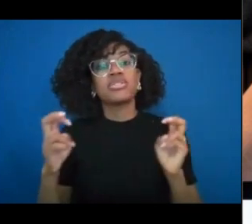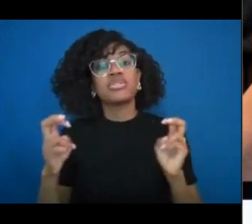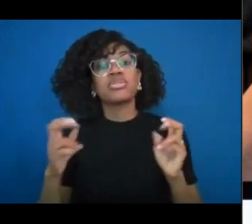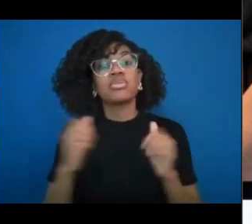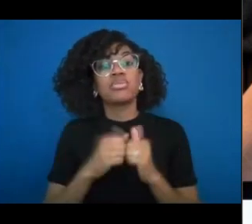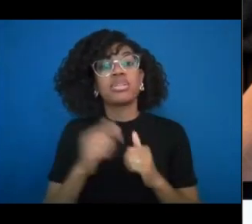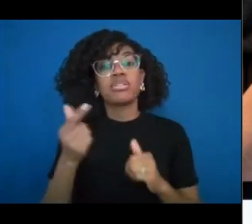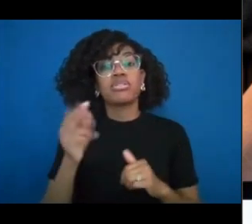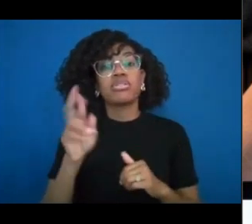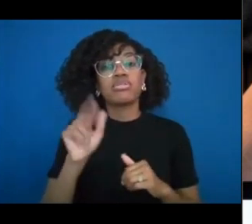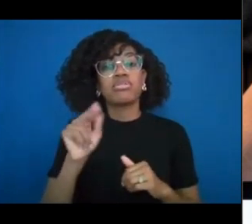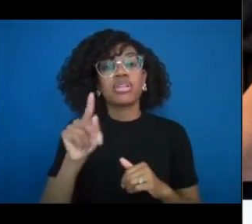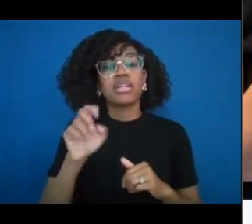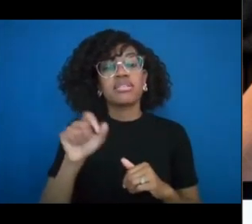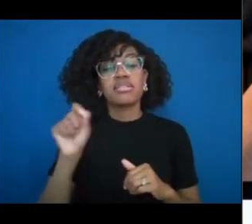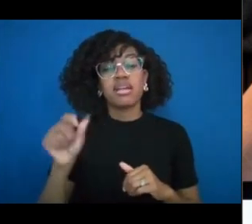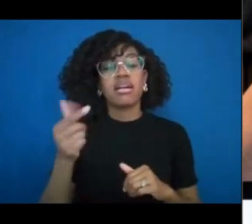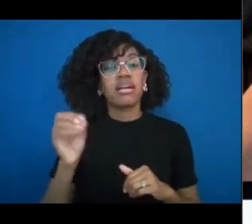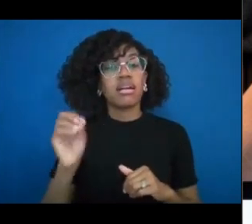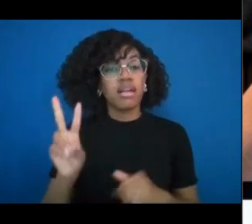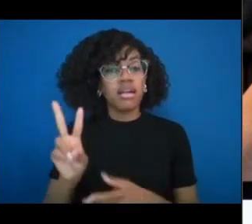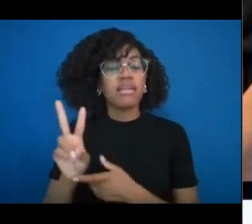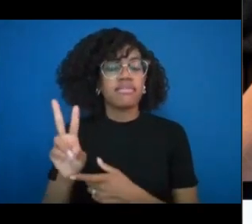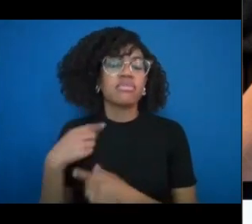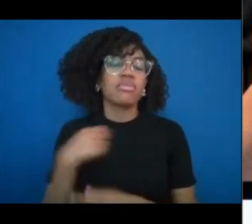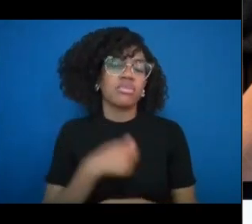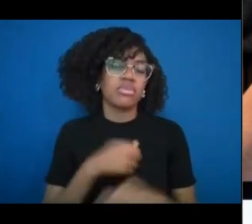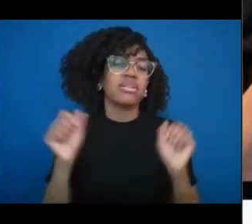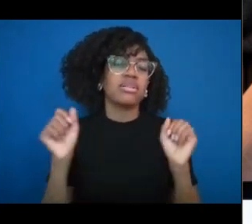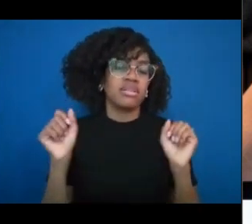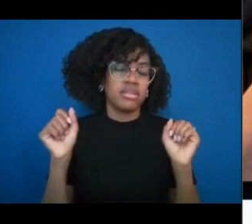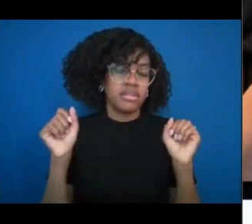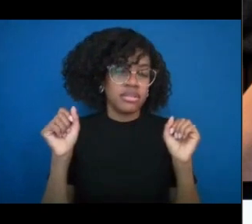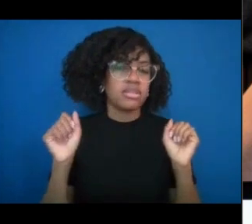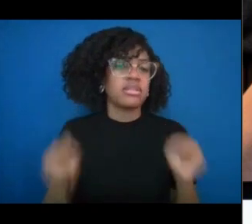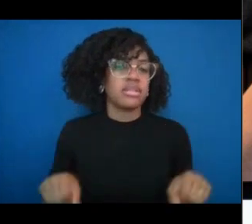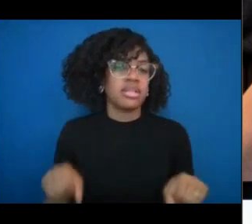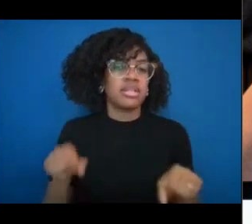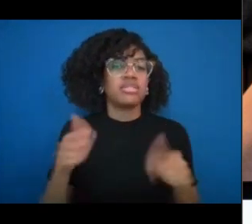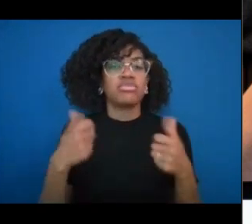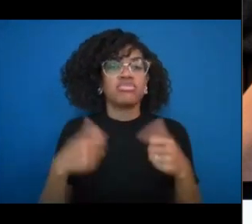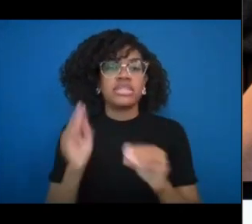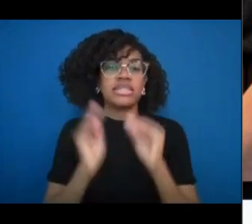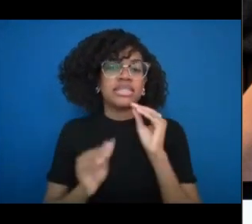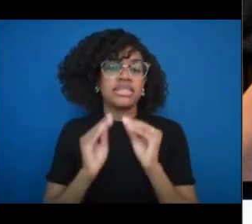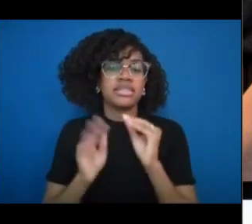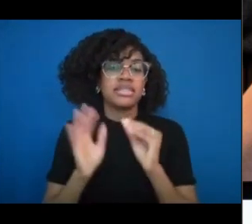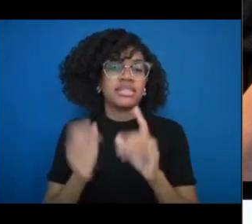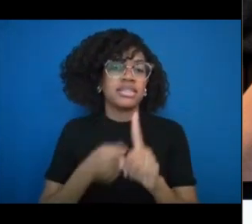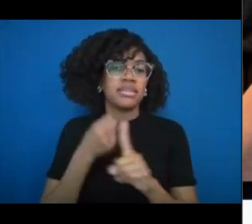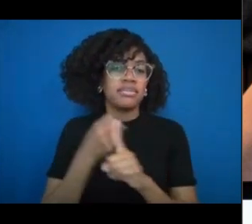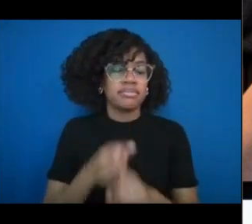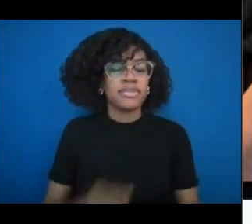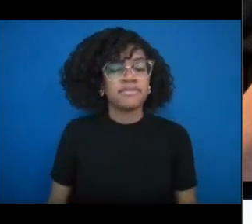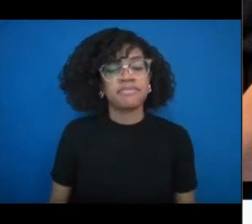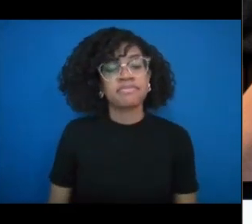grants.gov, then we do work to mitigate the consequences of those actions.